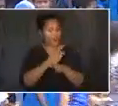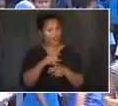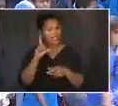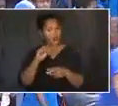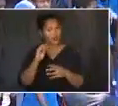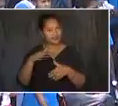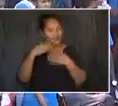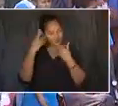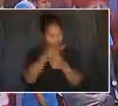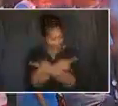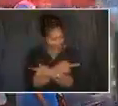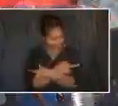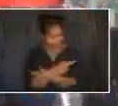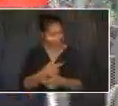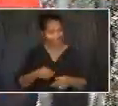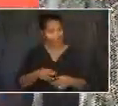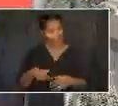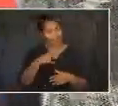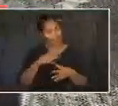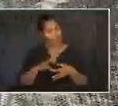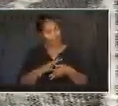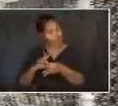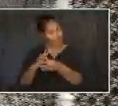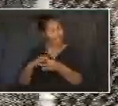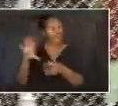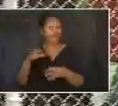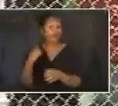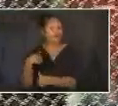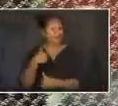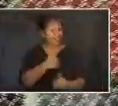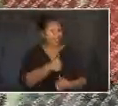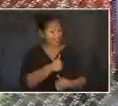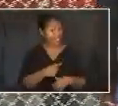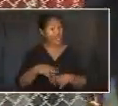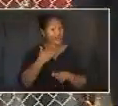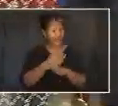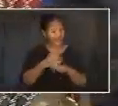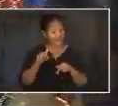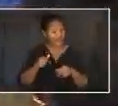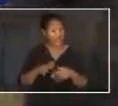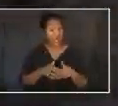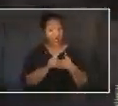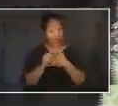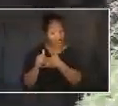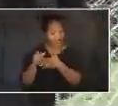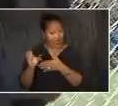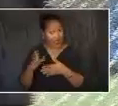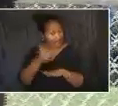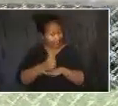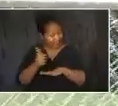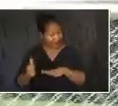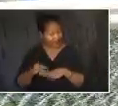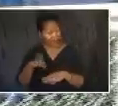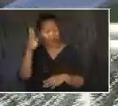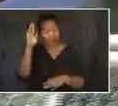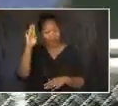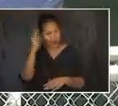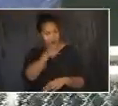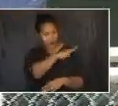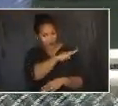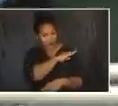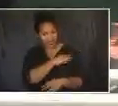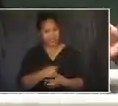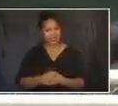rokobi siapa main na bula ba mati balu kay na bengarabi ni nonda mati ni tu na ilulu nonda mati ni tu turang Prime Minister en non